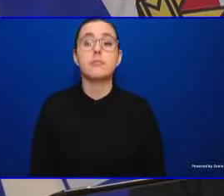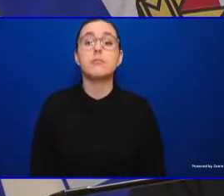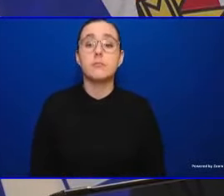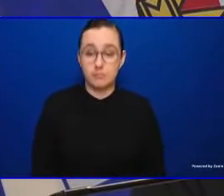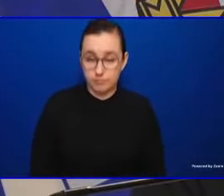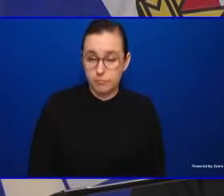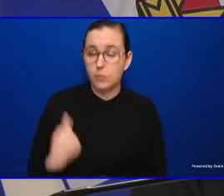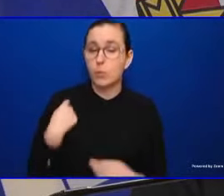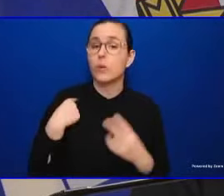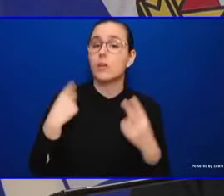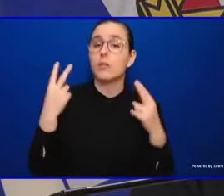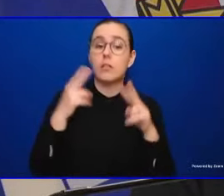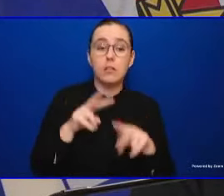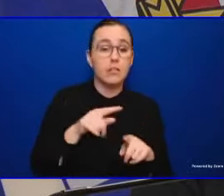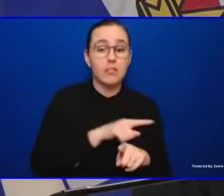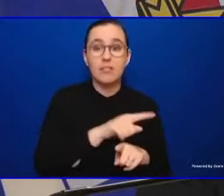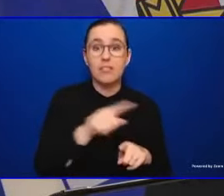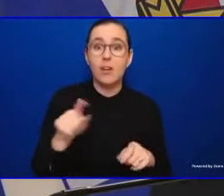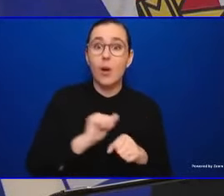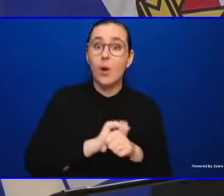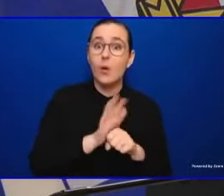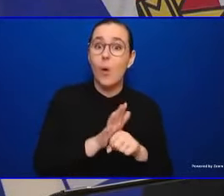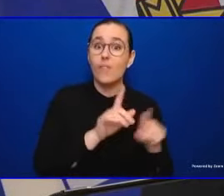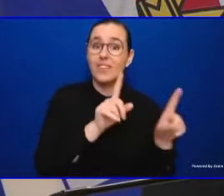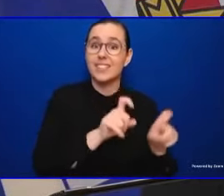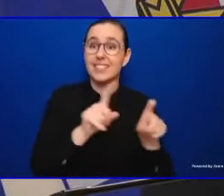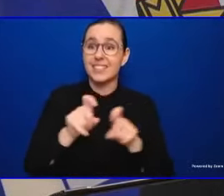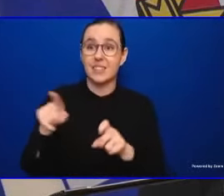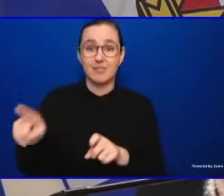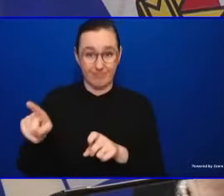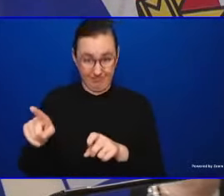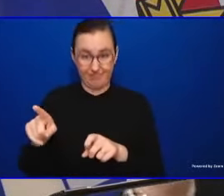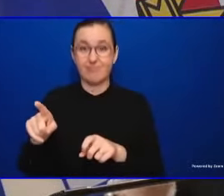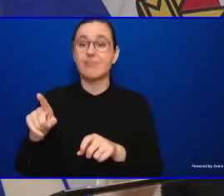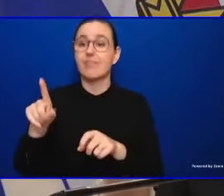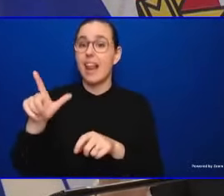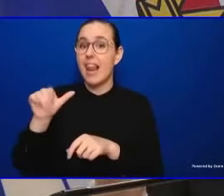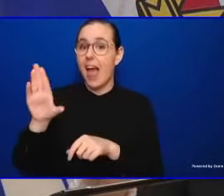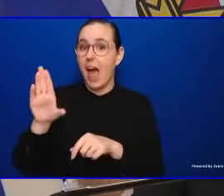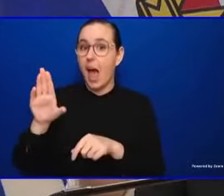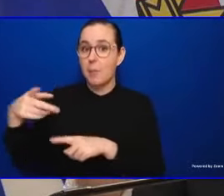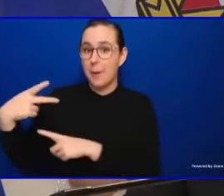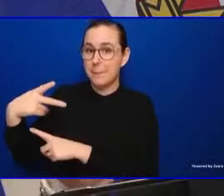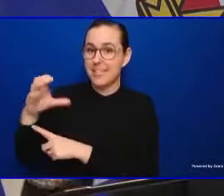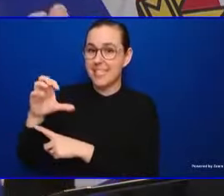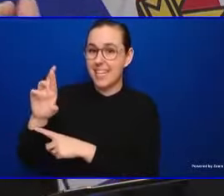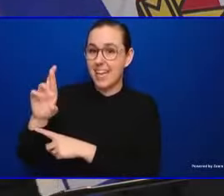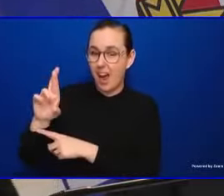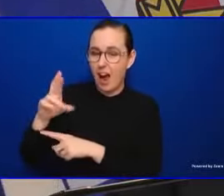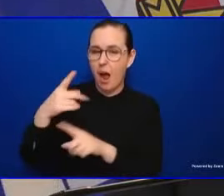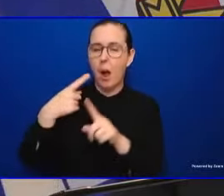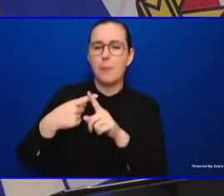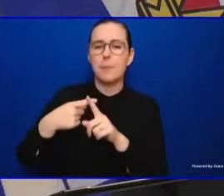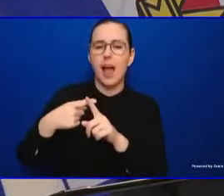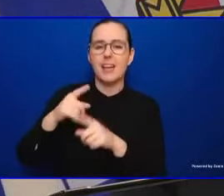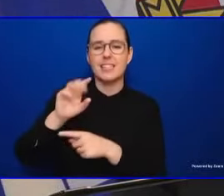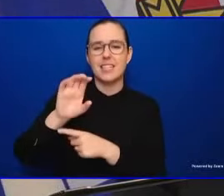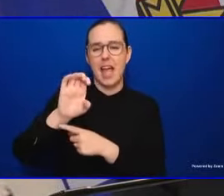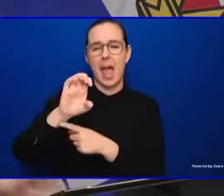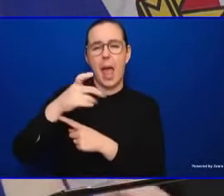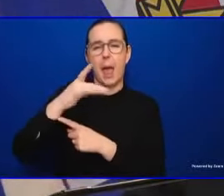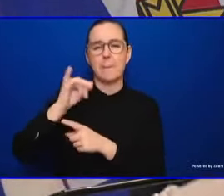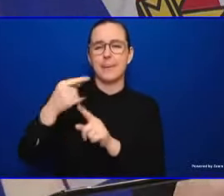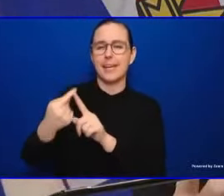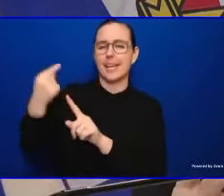and epidemiologic link testing, and then looking at how many of them in the course of their illness require